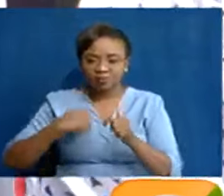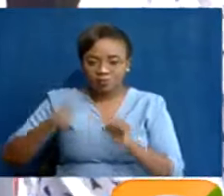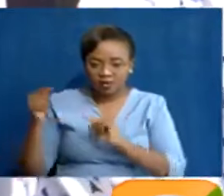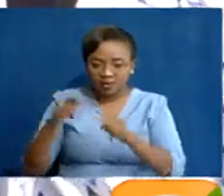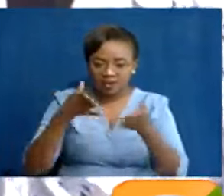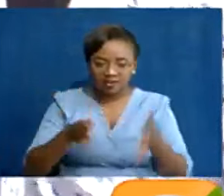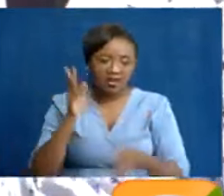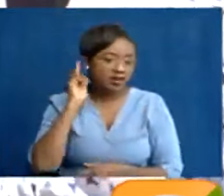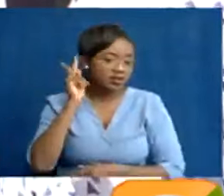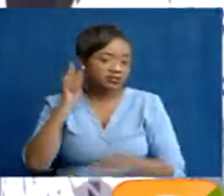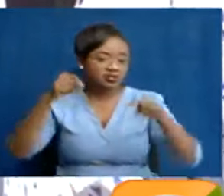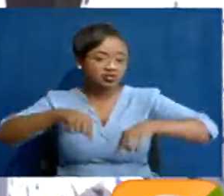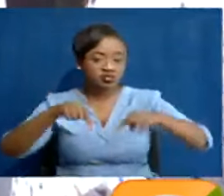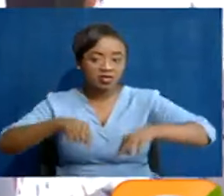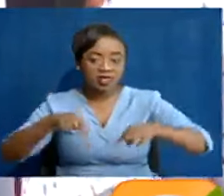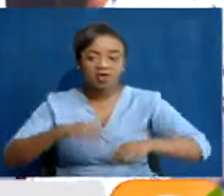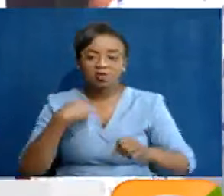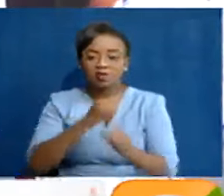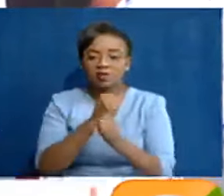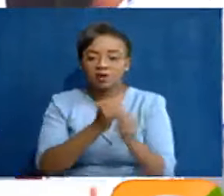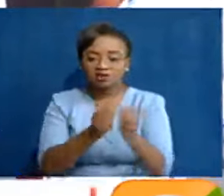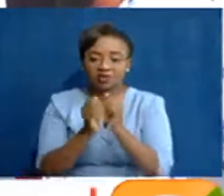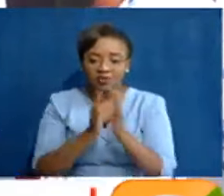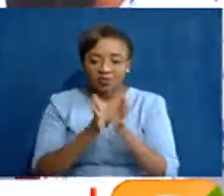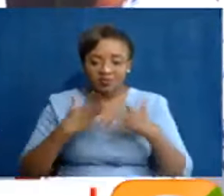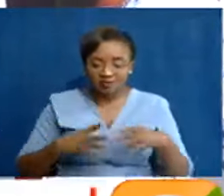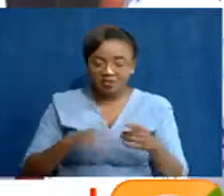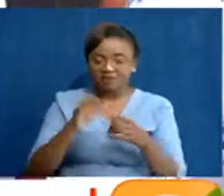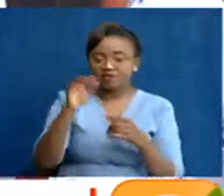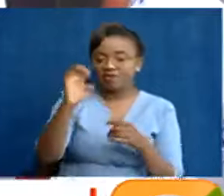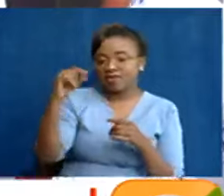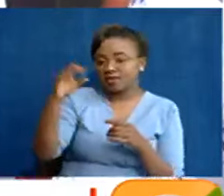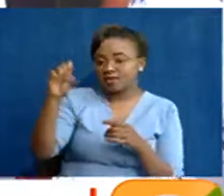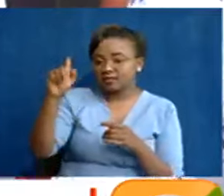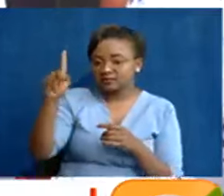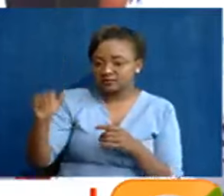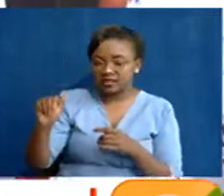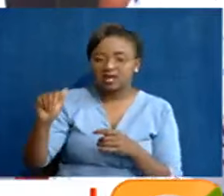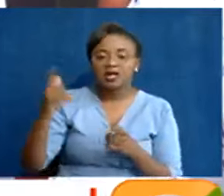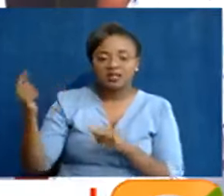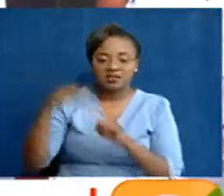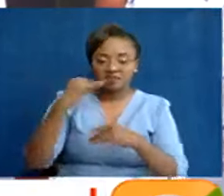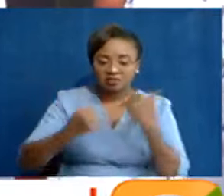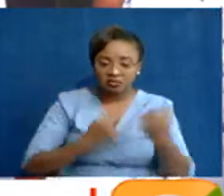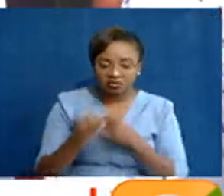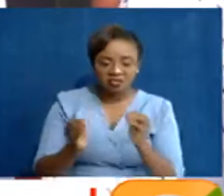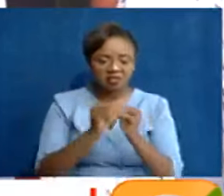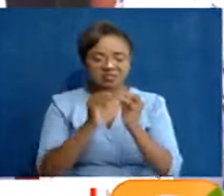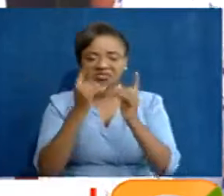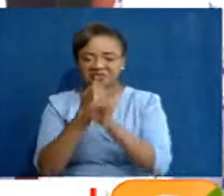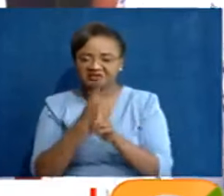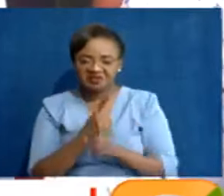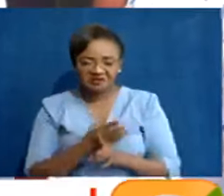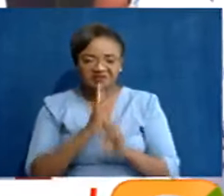will be in Migori County on Thursday and for a similar event. Watu wamekuja wameenjoy, wako hapa wamemeet presenter